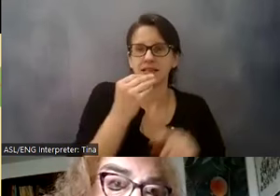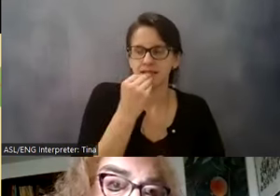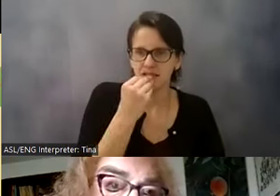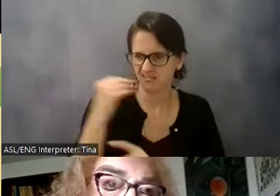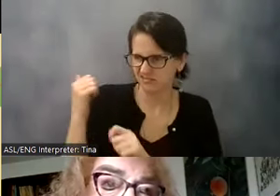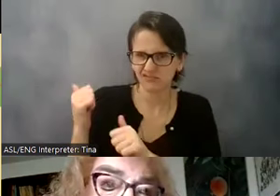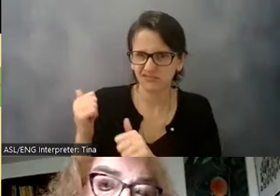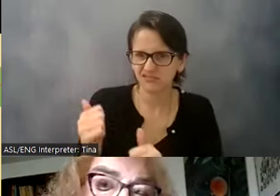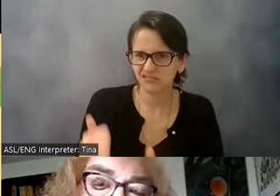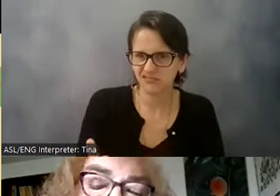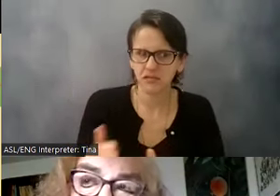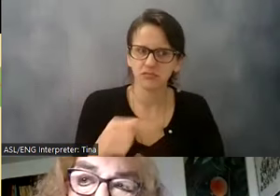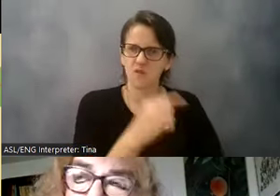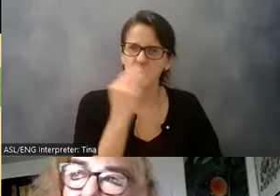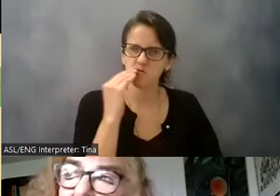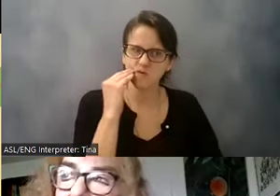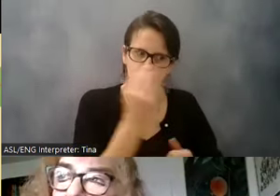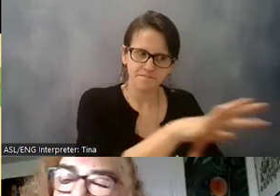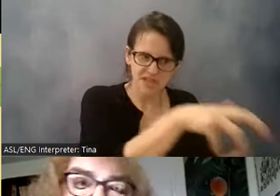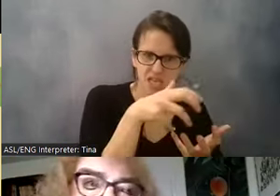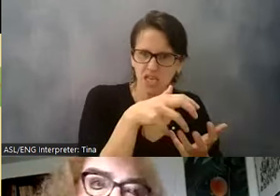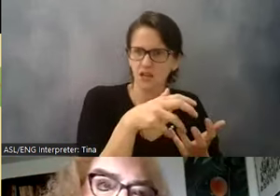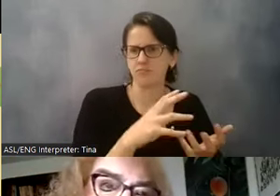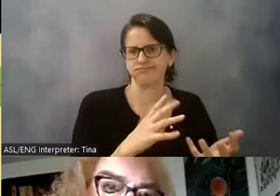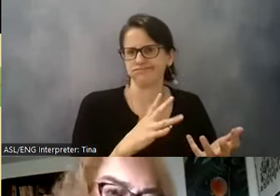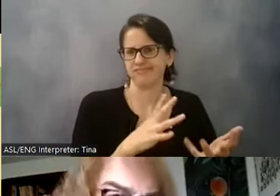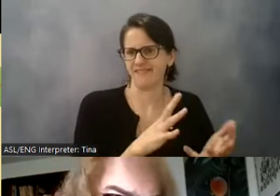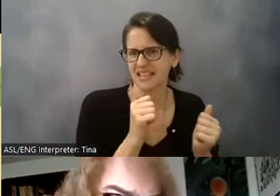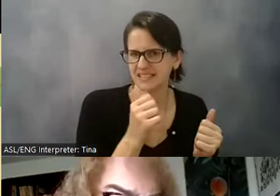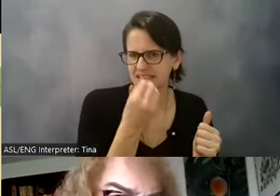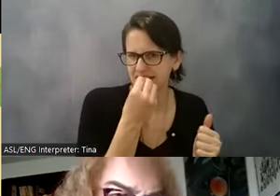offerings is that many of the best varieties in supermarkets